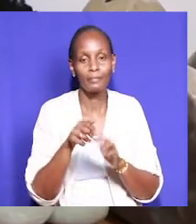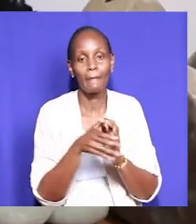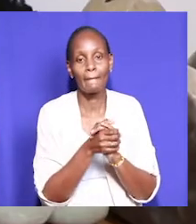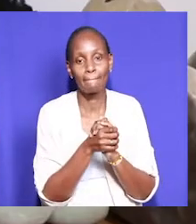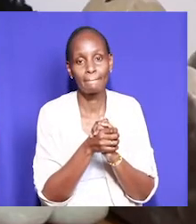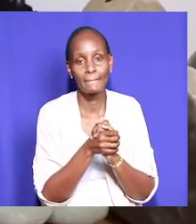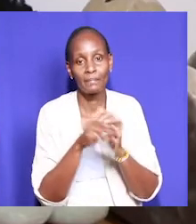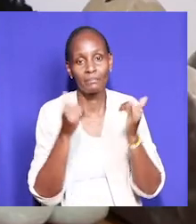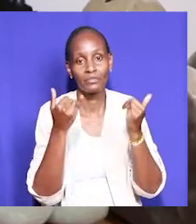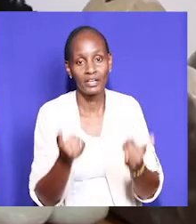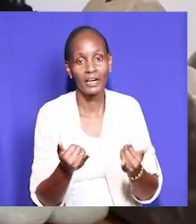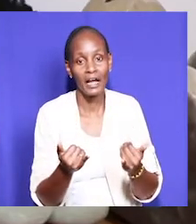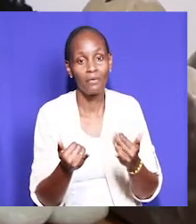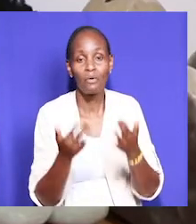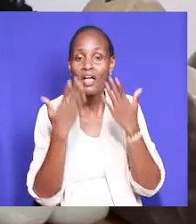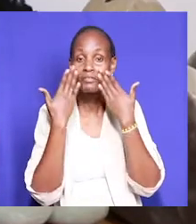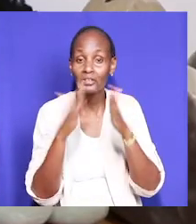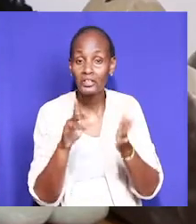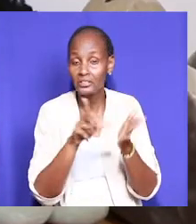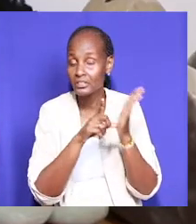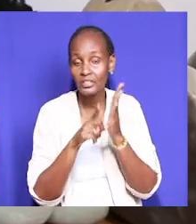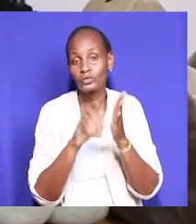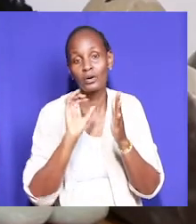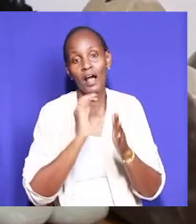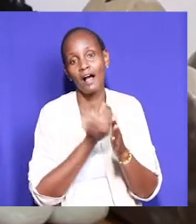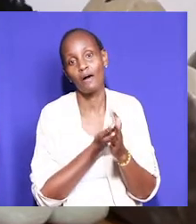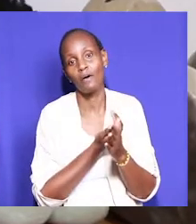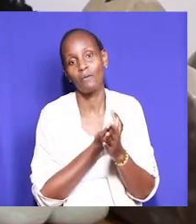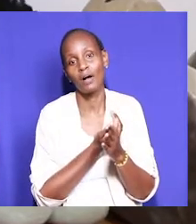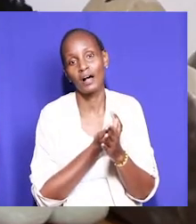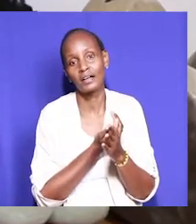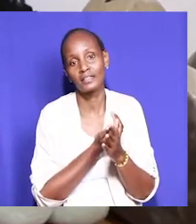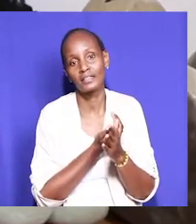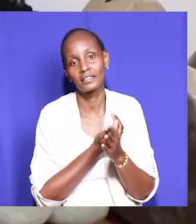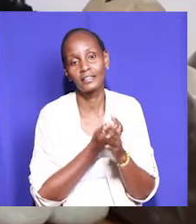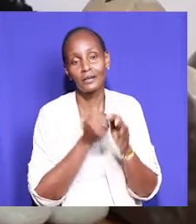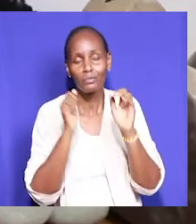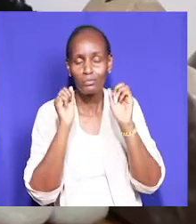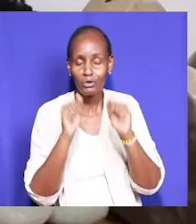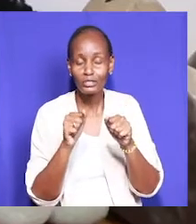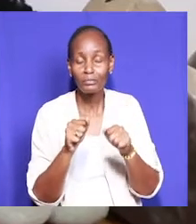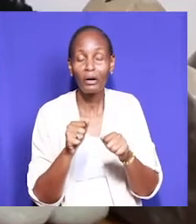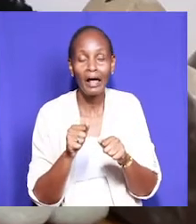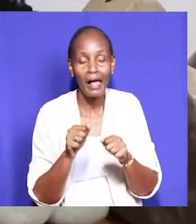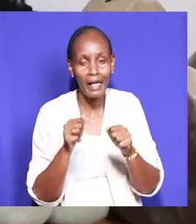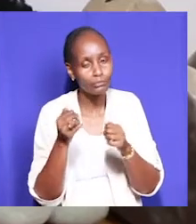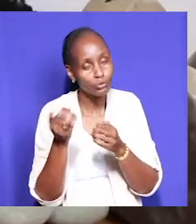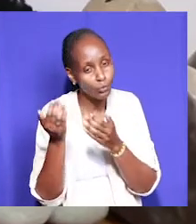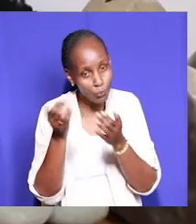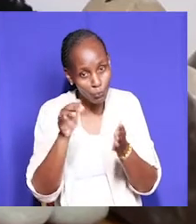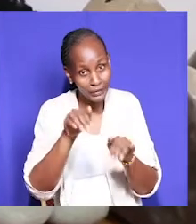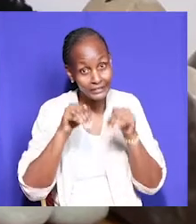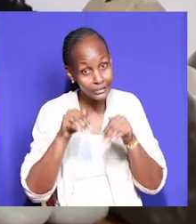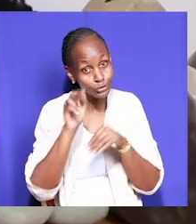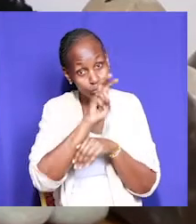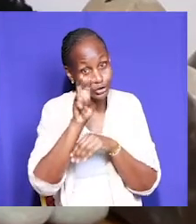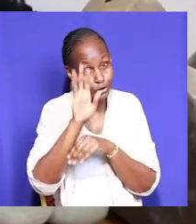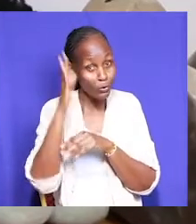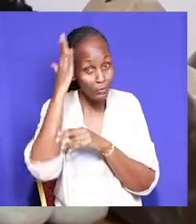And now we have come to the end of our lesson, and I can't wait to see your beautiful work because I know you guys are